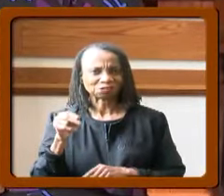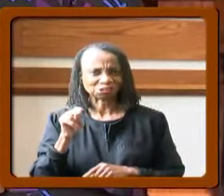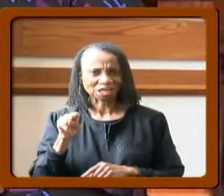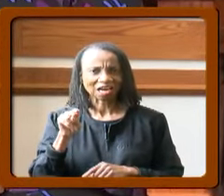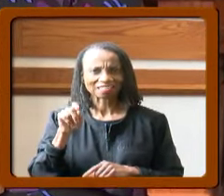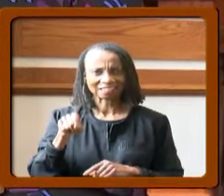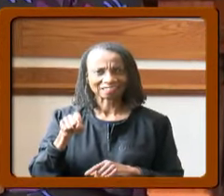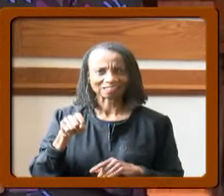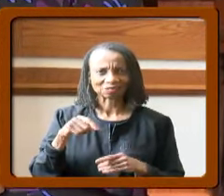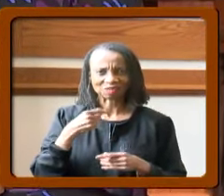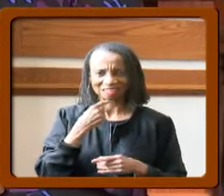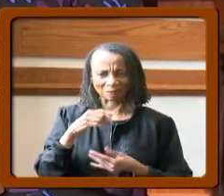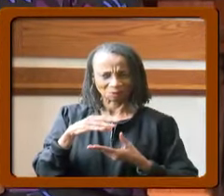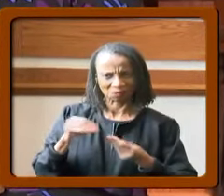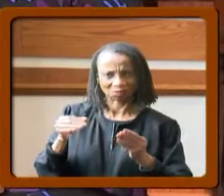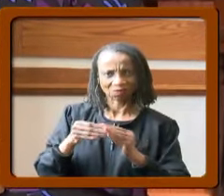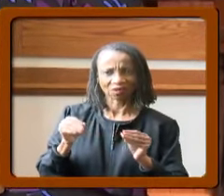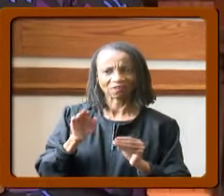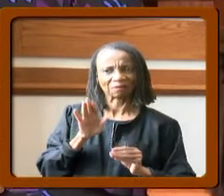his point of view.